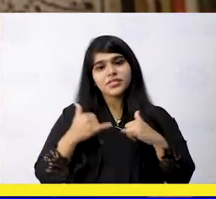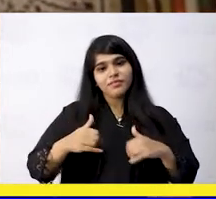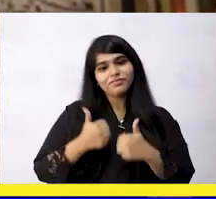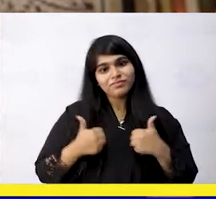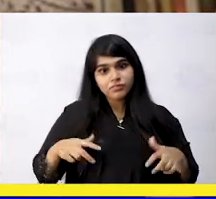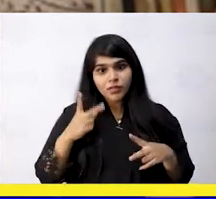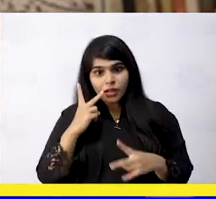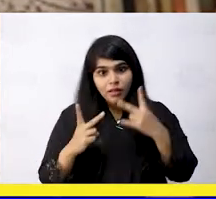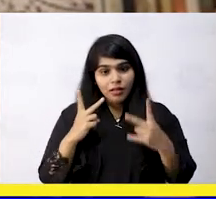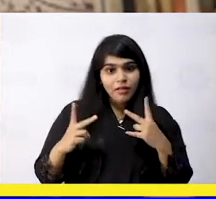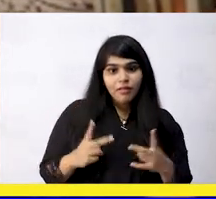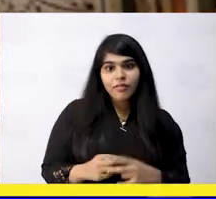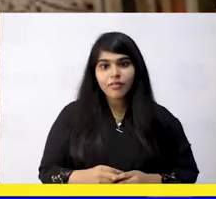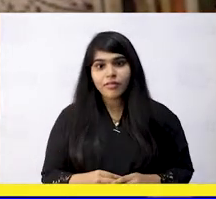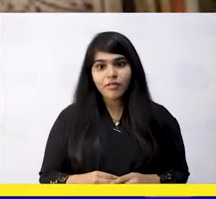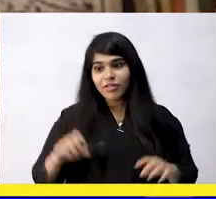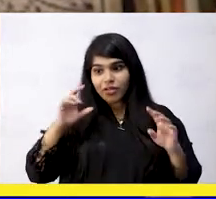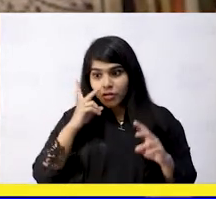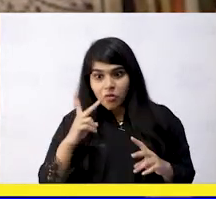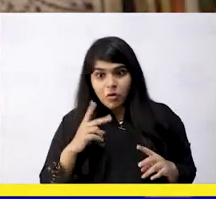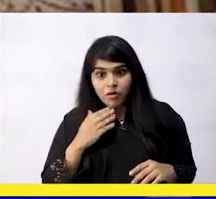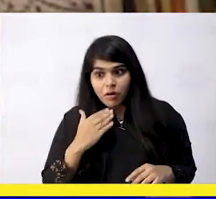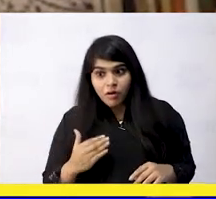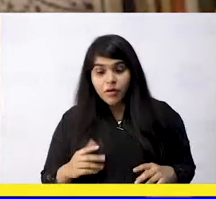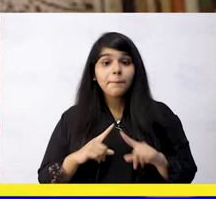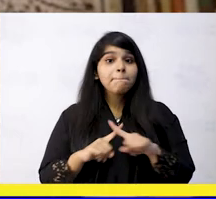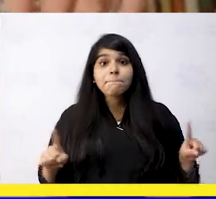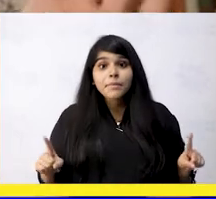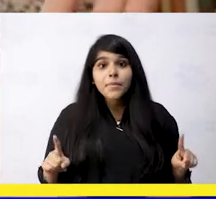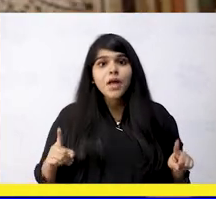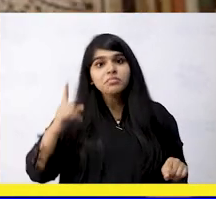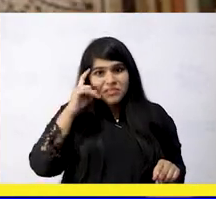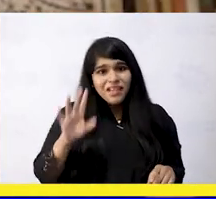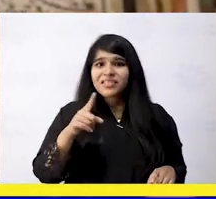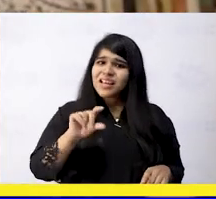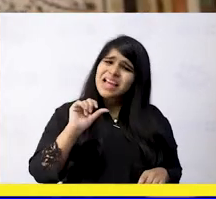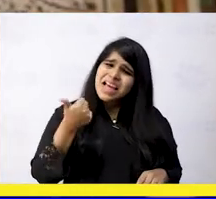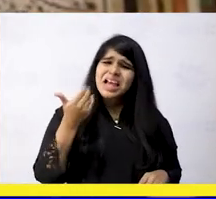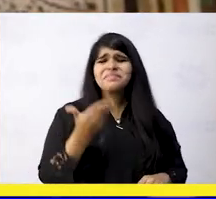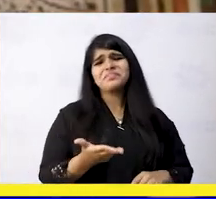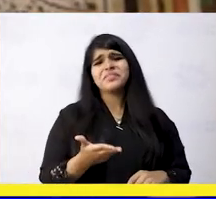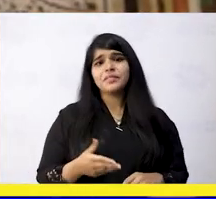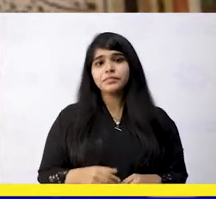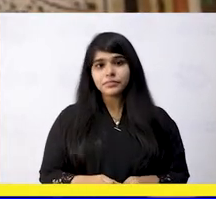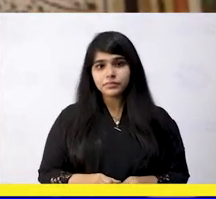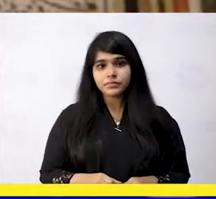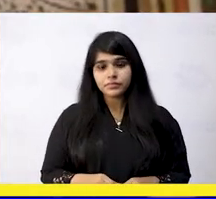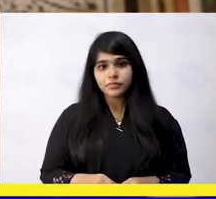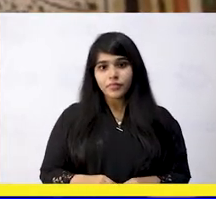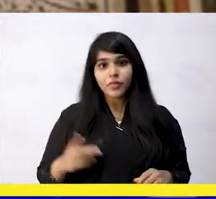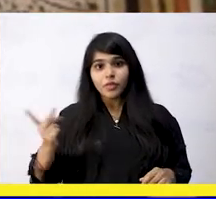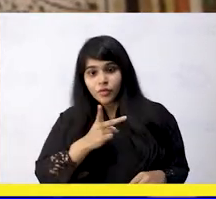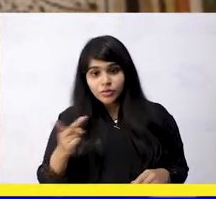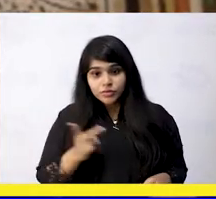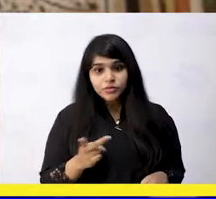They really liked the tortoise, and they were sick of the hare boasting and showing off all the time, but they knew how this was going to end.